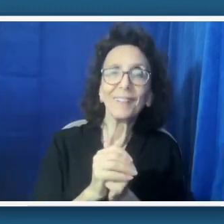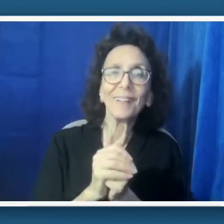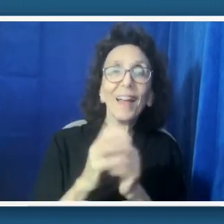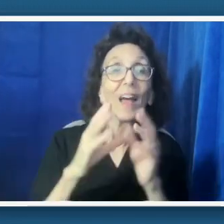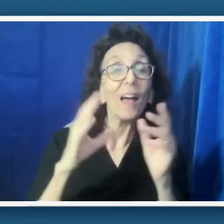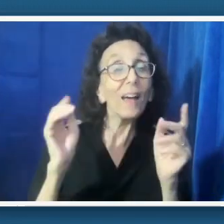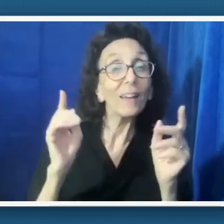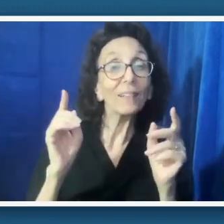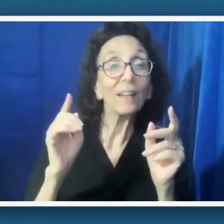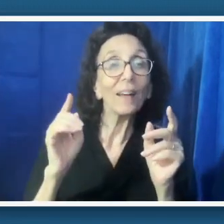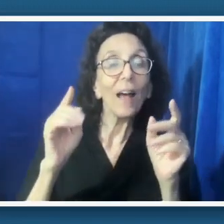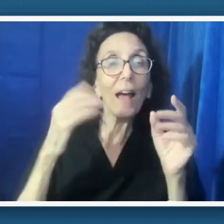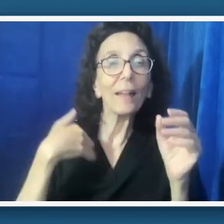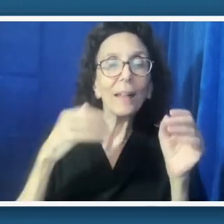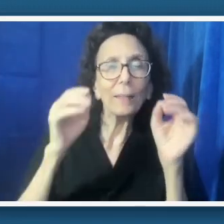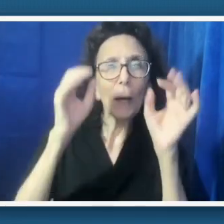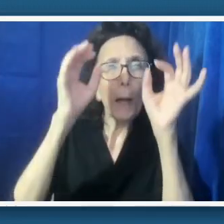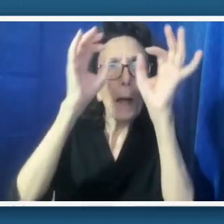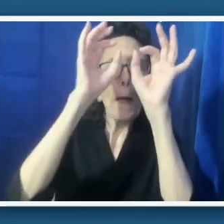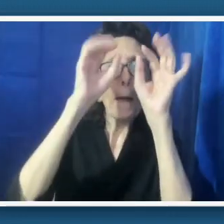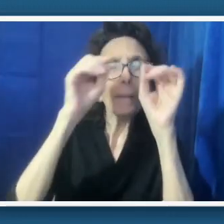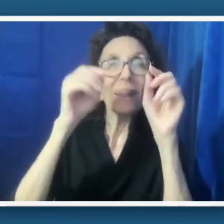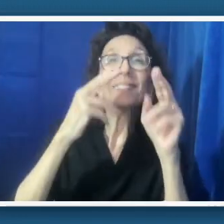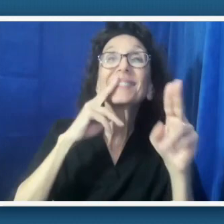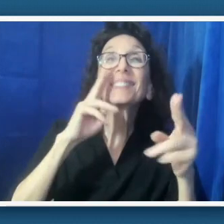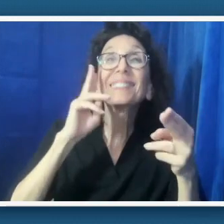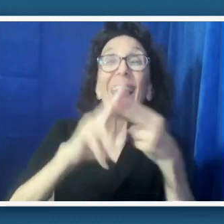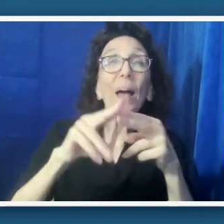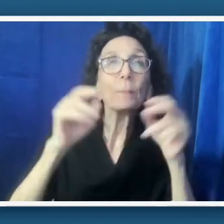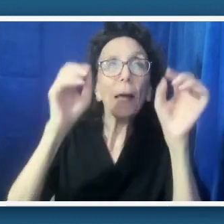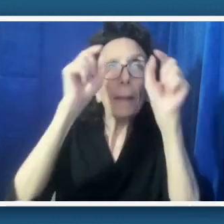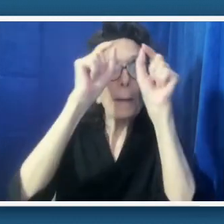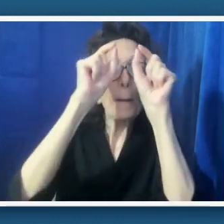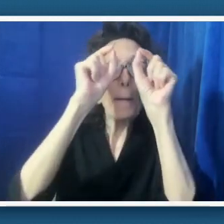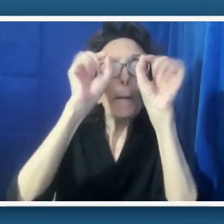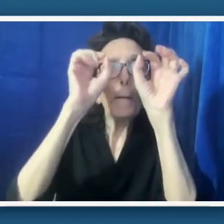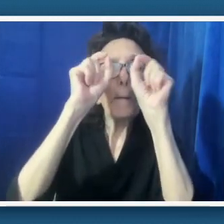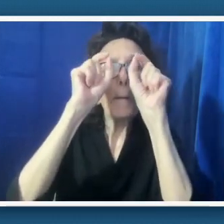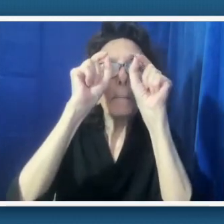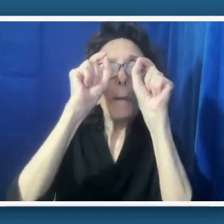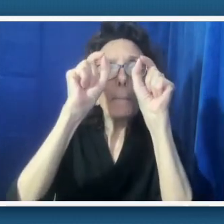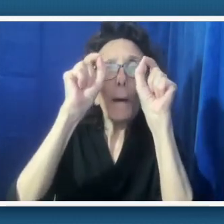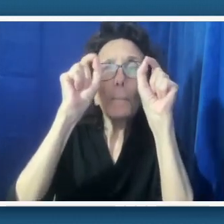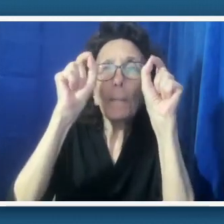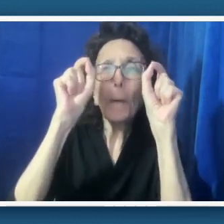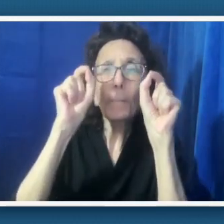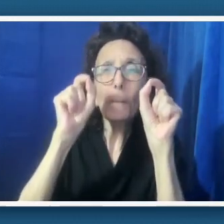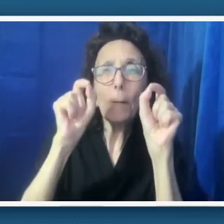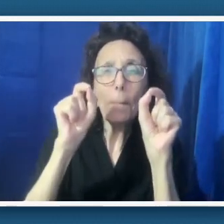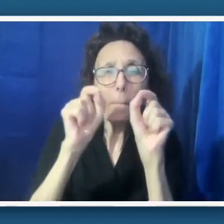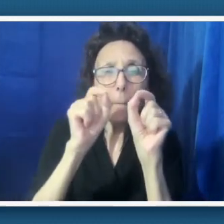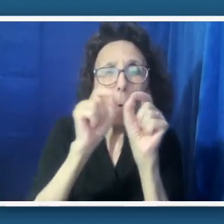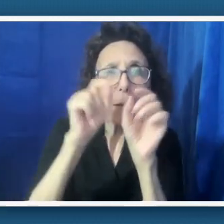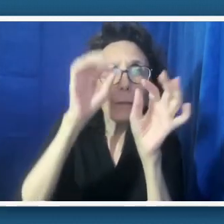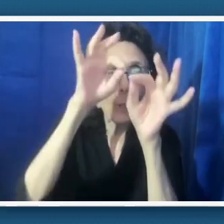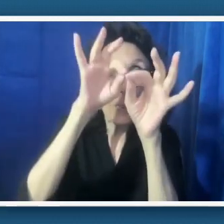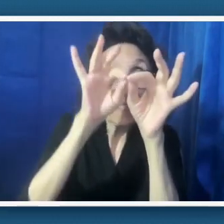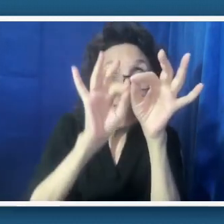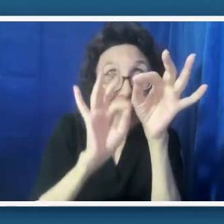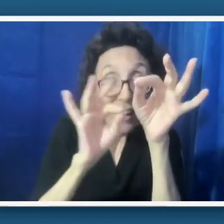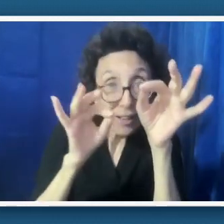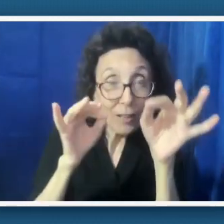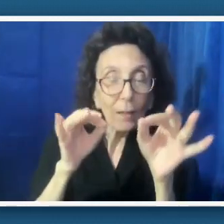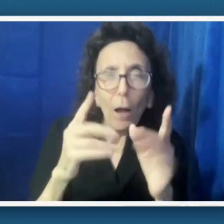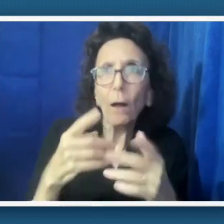the perforations, which are the circles that they used to puncture to create the separation where you could tear the stamps apart. There's a